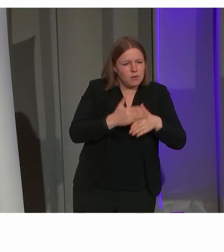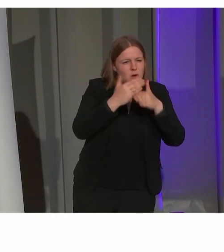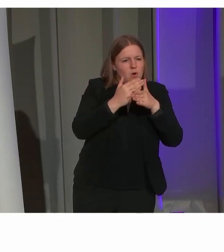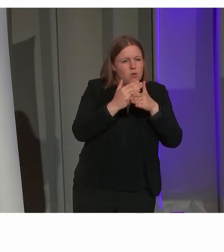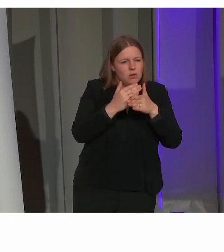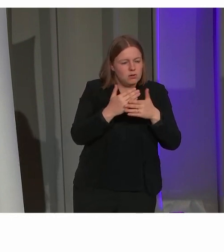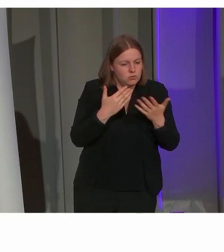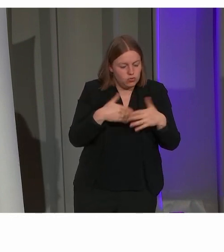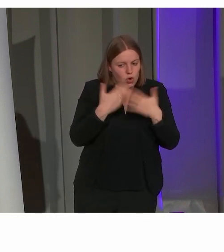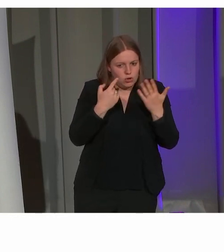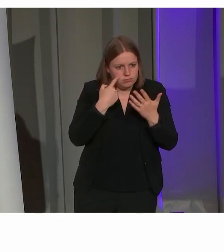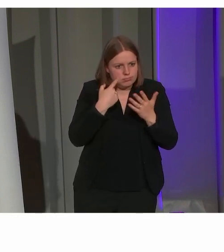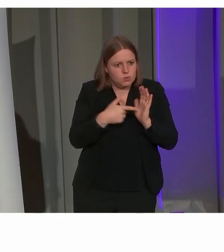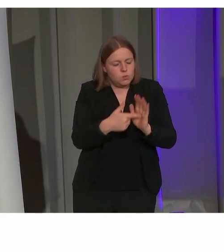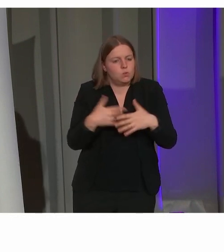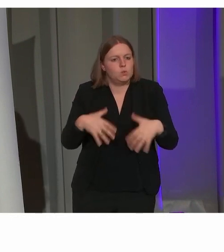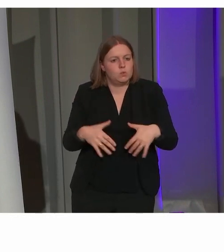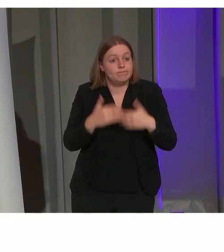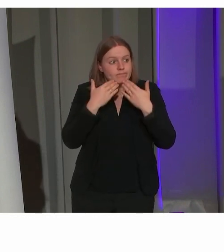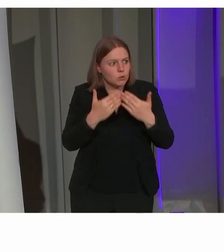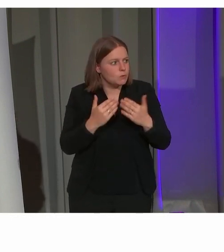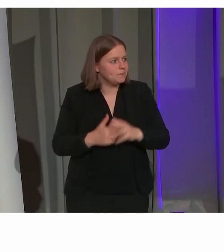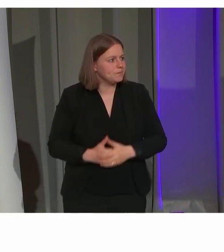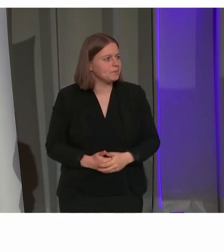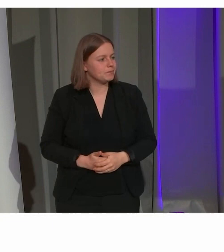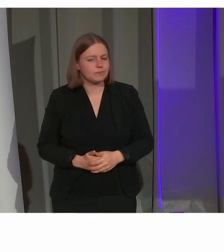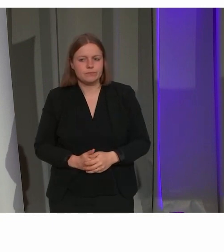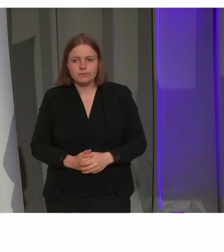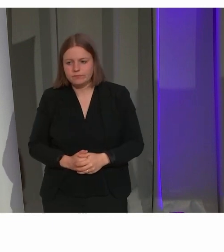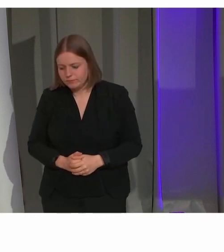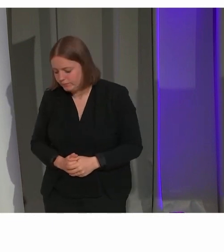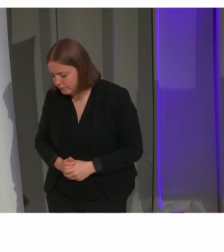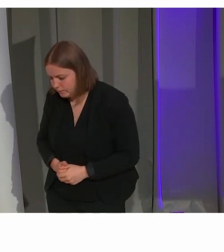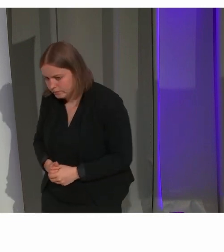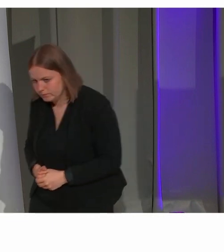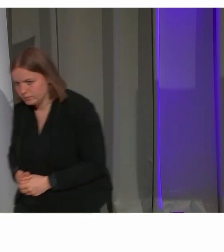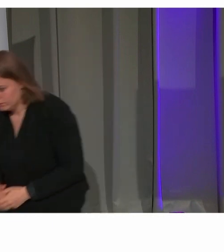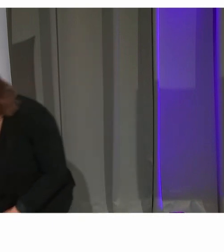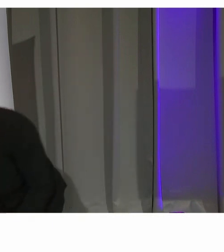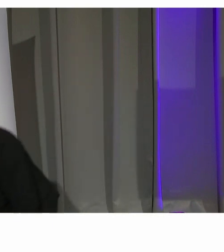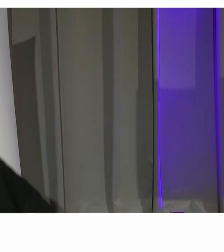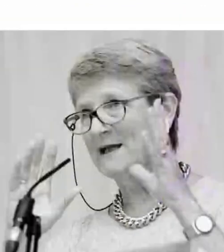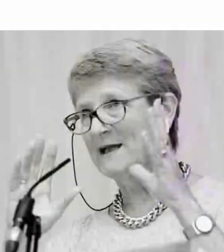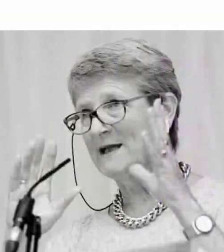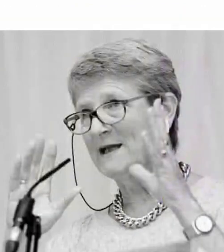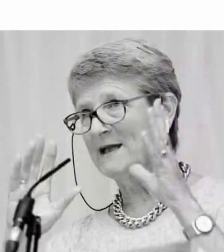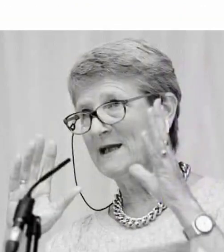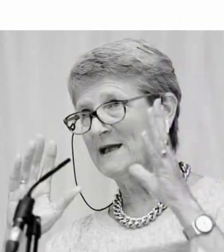Oops.